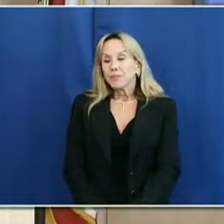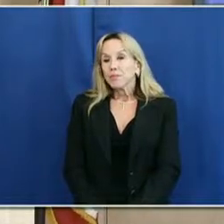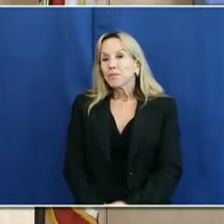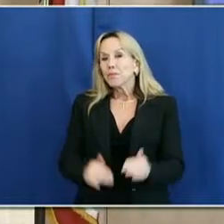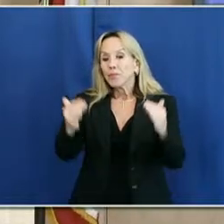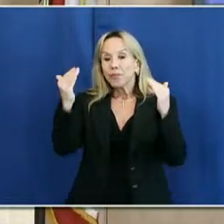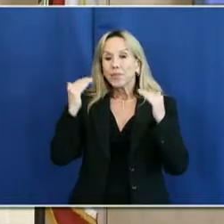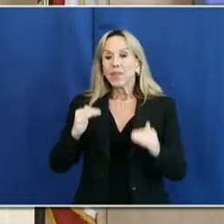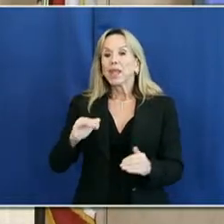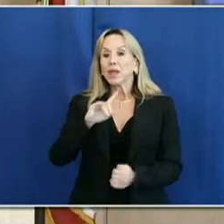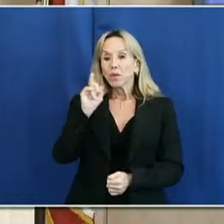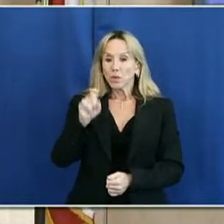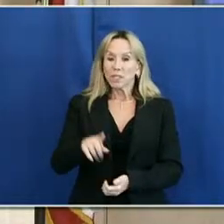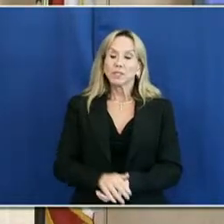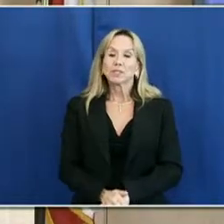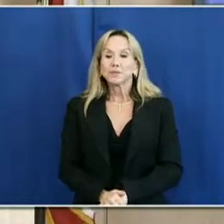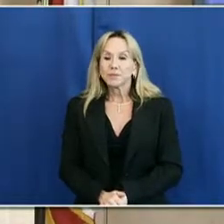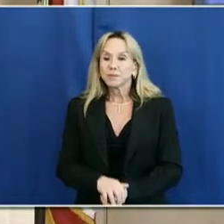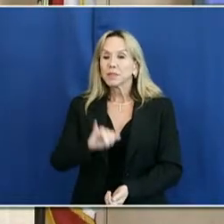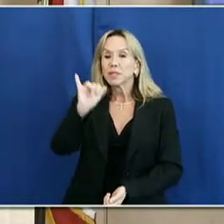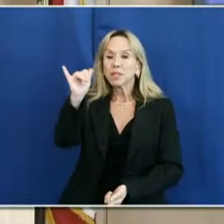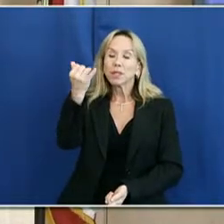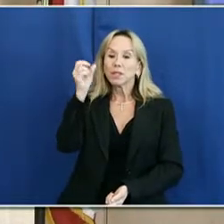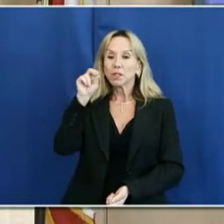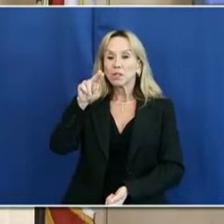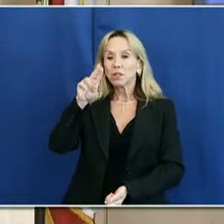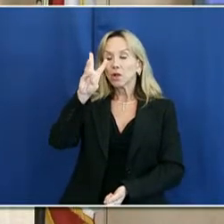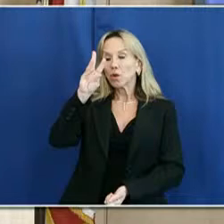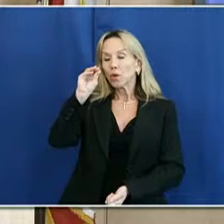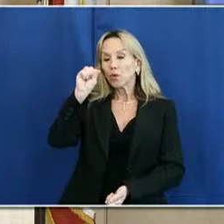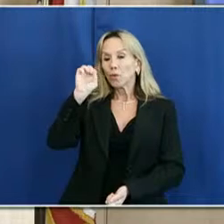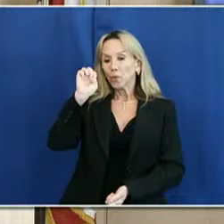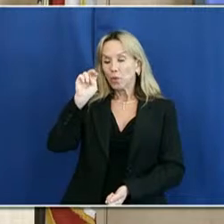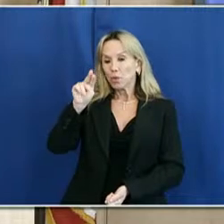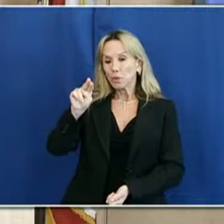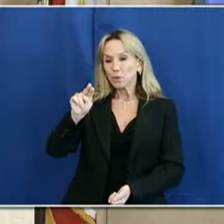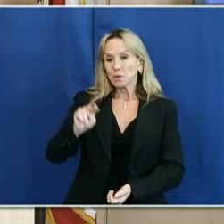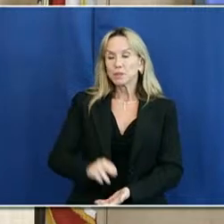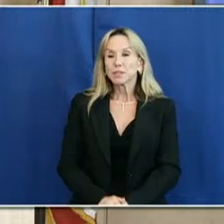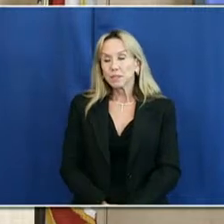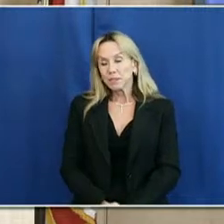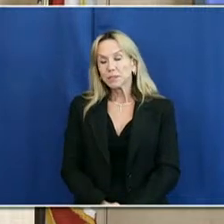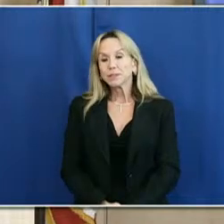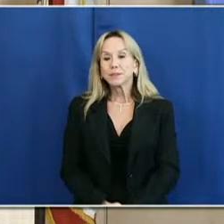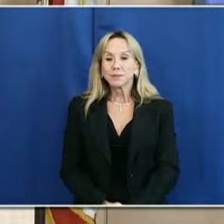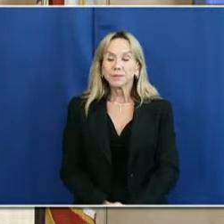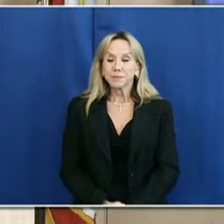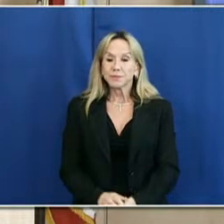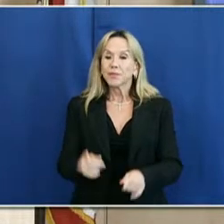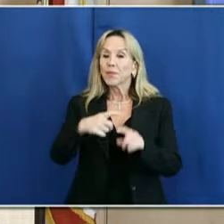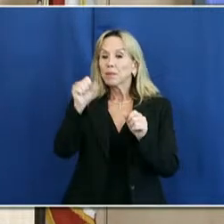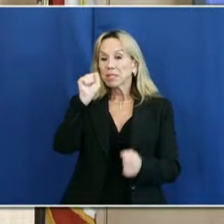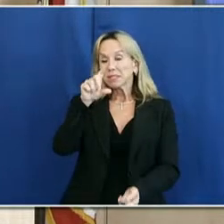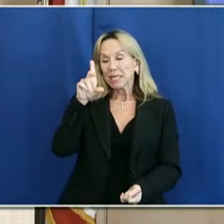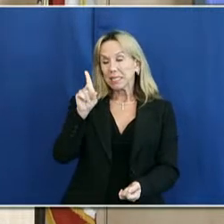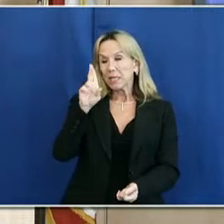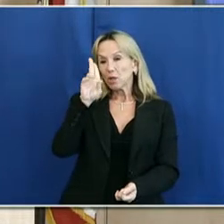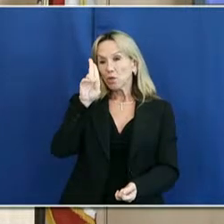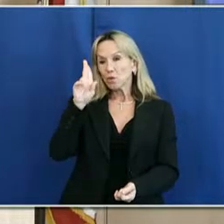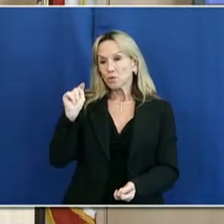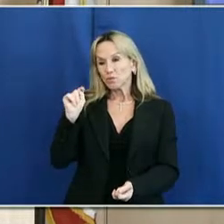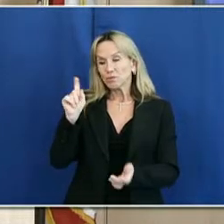Okay, we'll go to the next question. The next question is from John Wozen from the San Diego Union